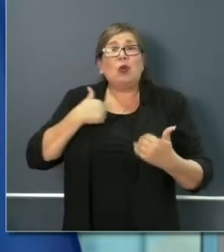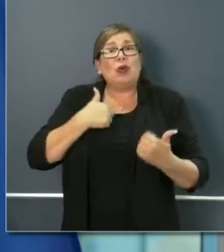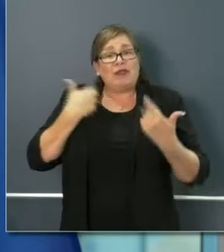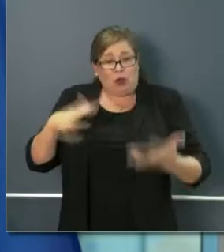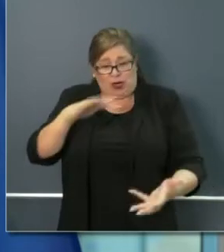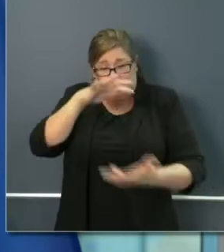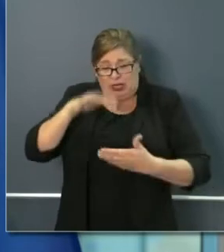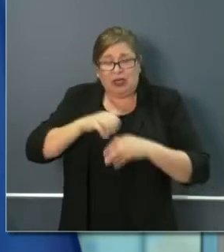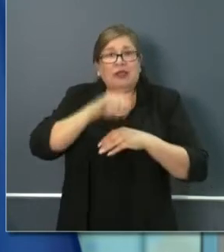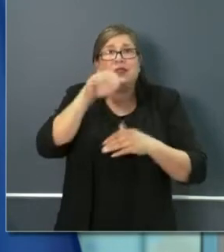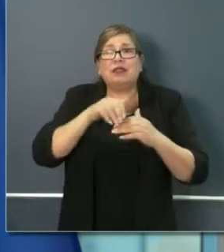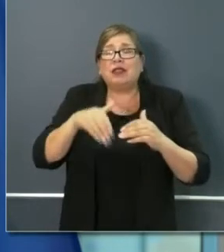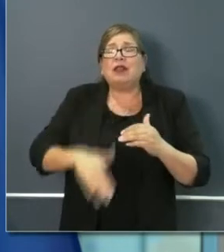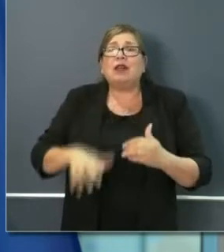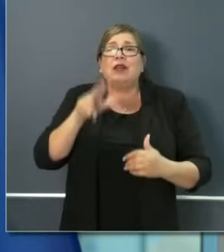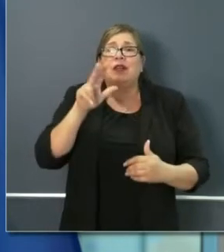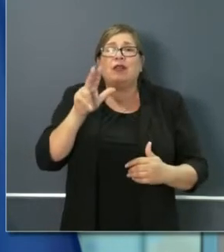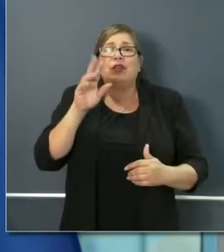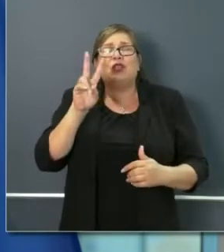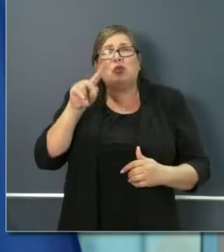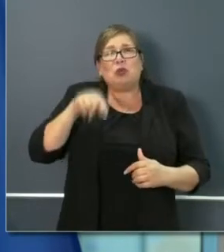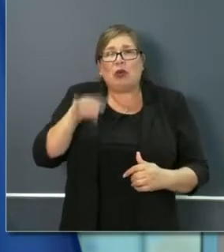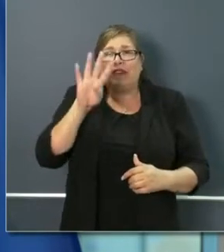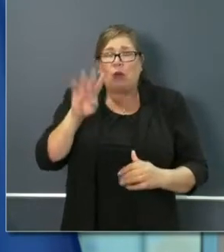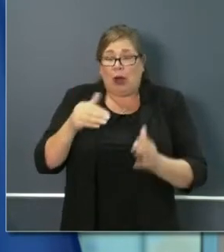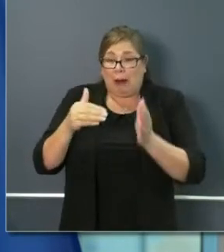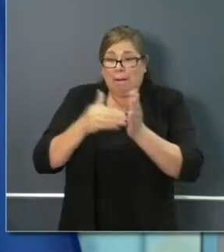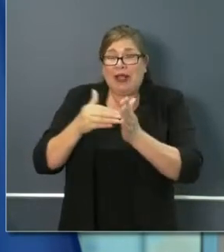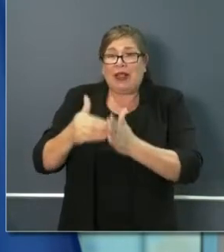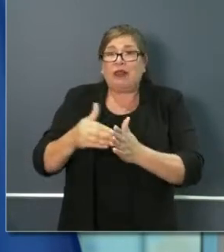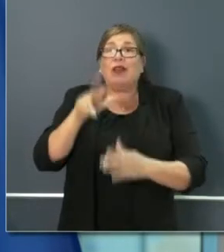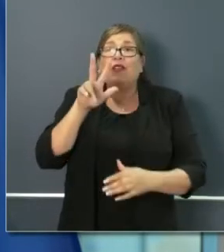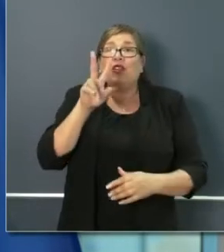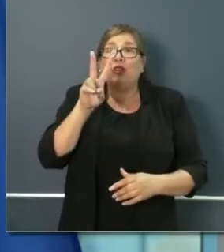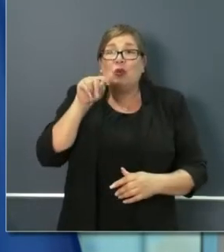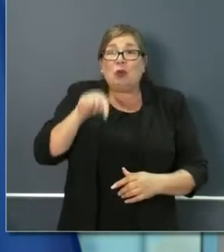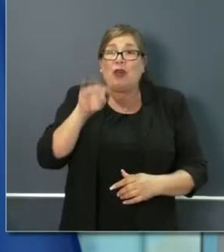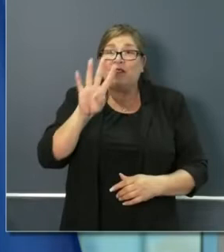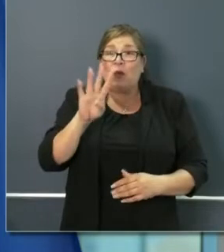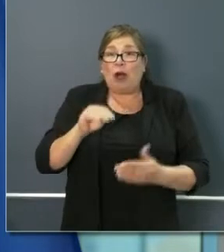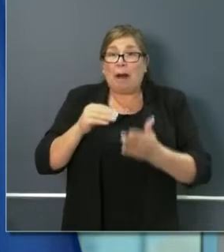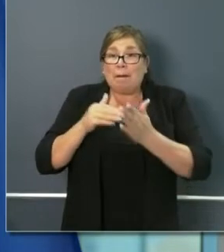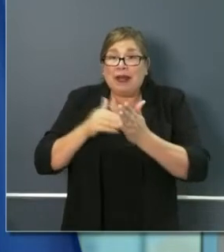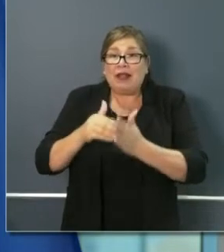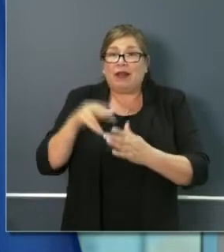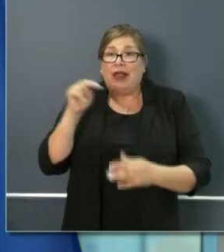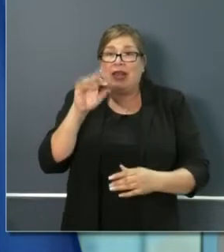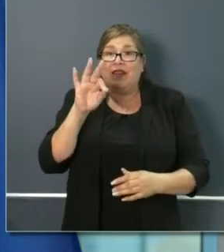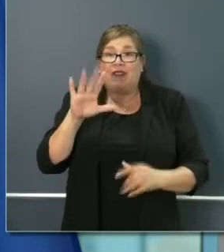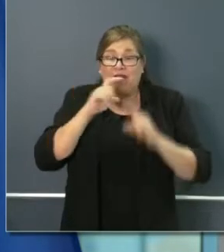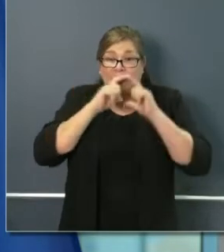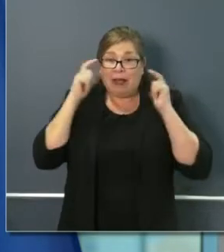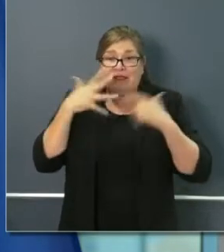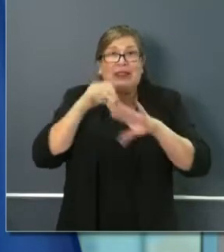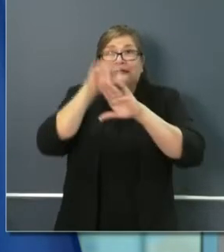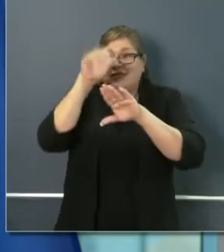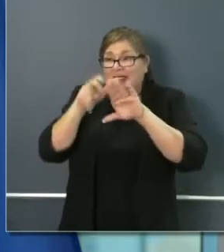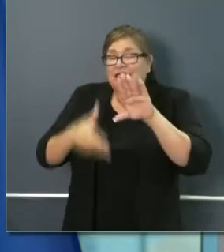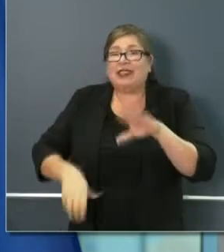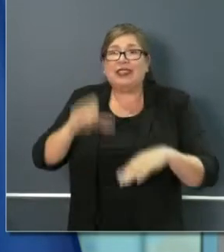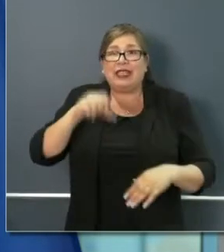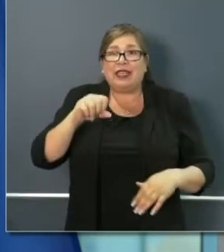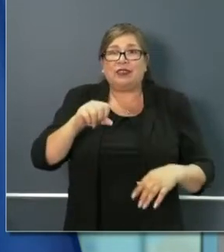32.4 million N95 masks to date, 32.4 million N95 masks, but we have ordered